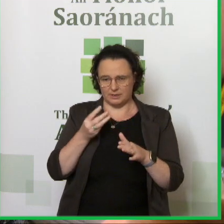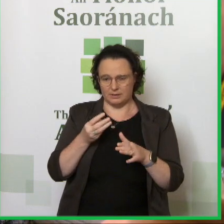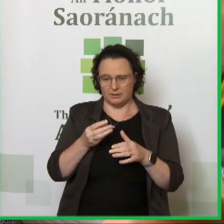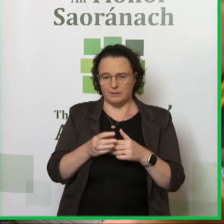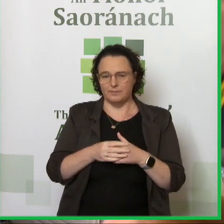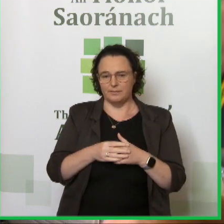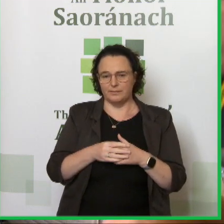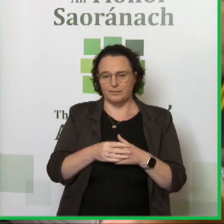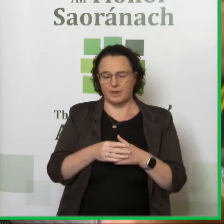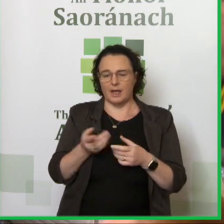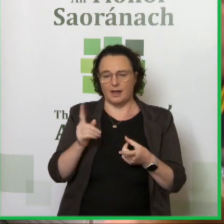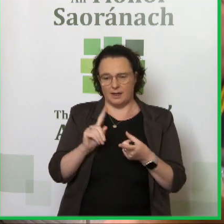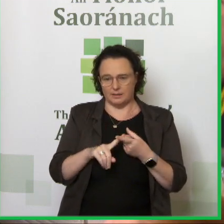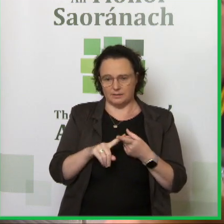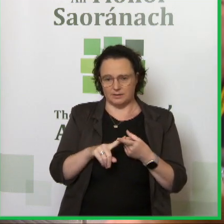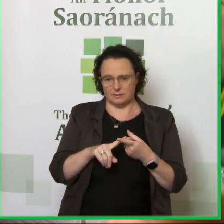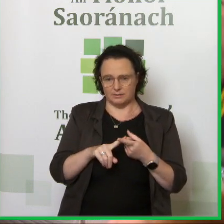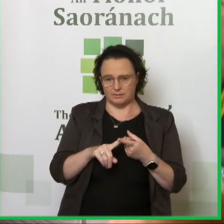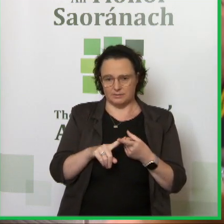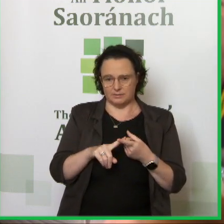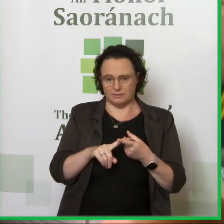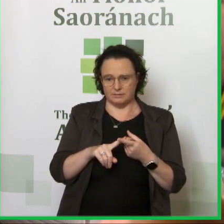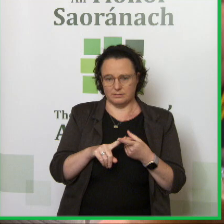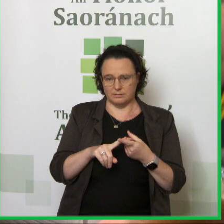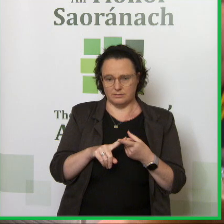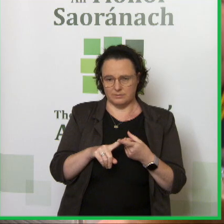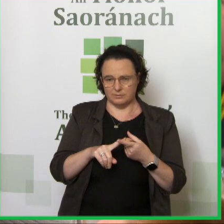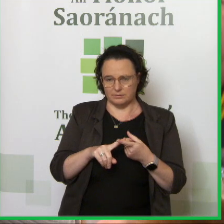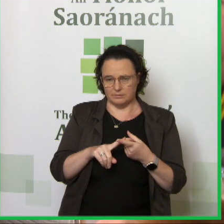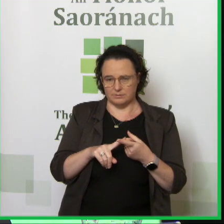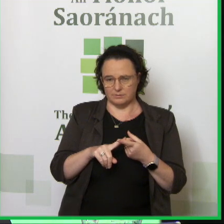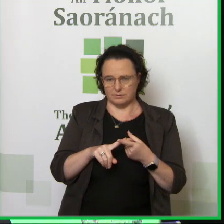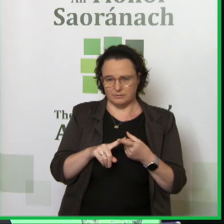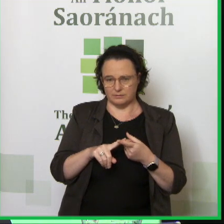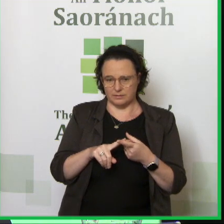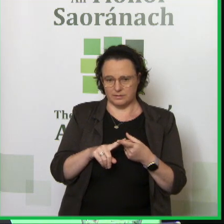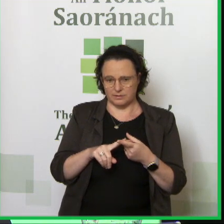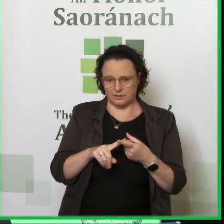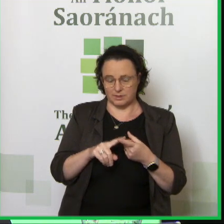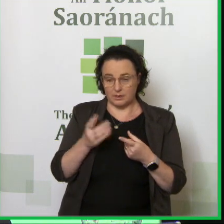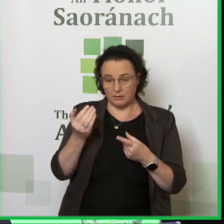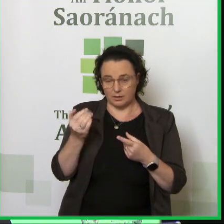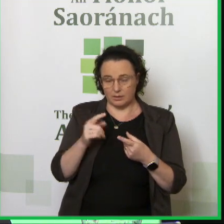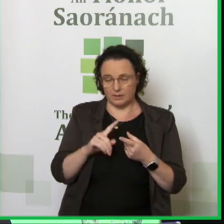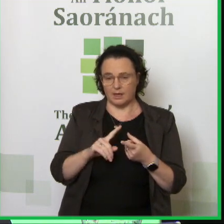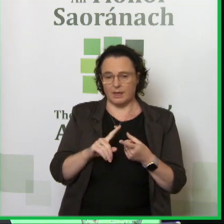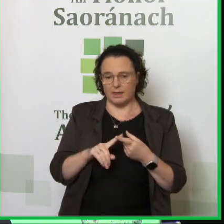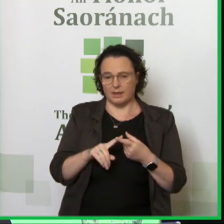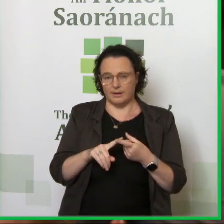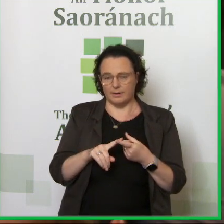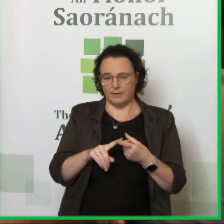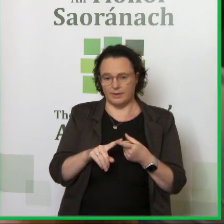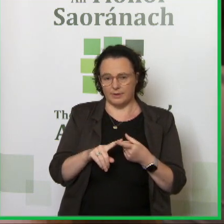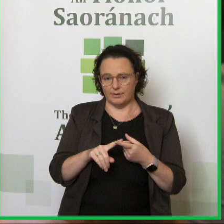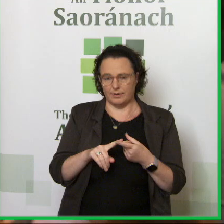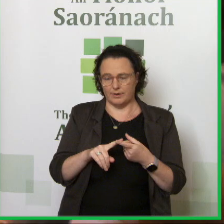votes. And also, when after... sorry, Suzanne, go ahead. Sorry. And when